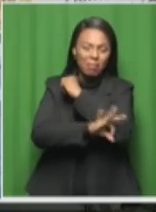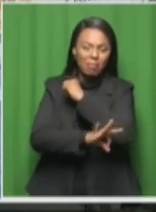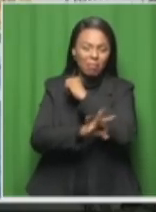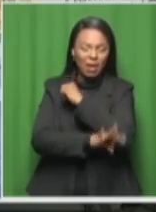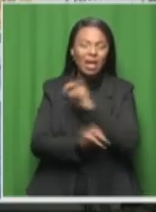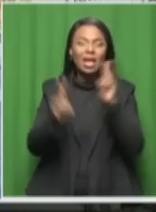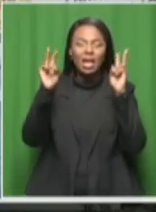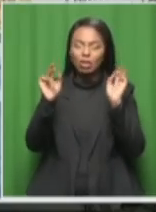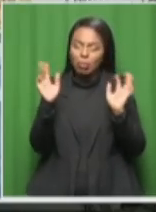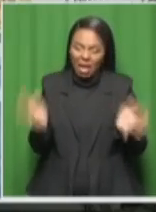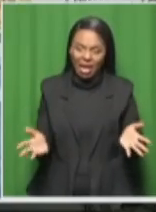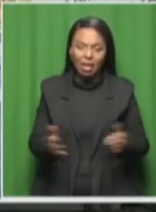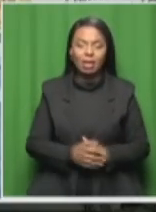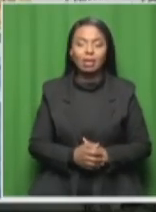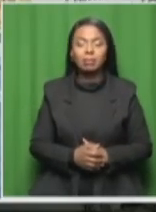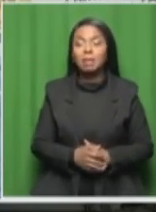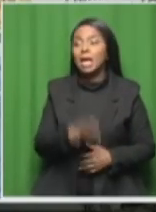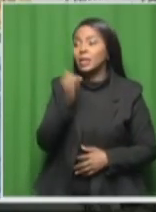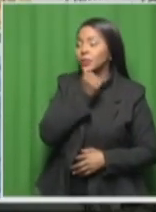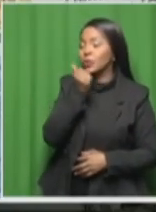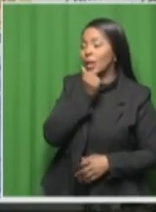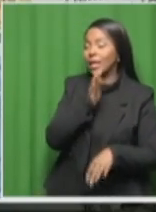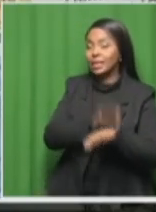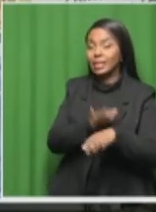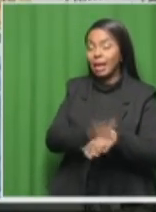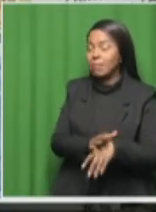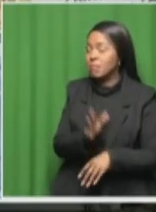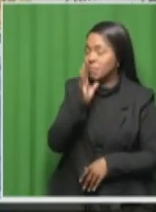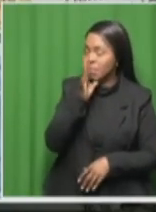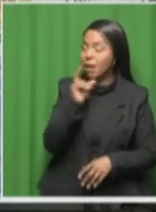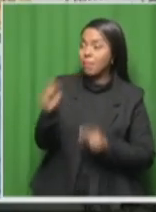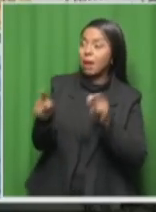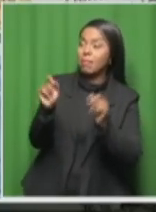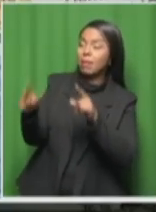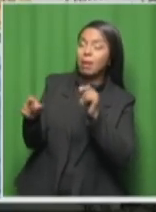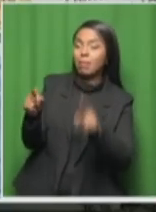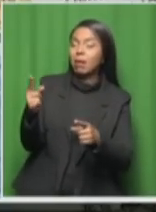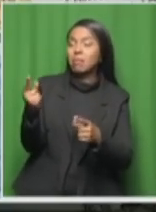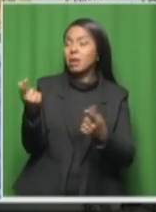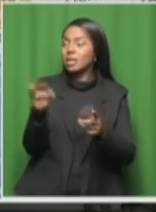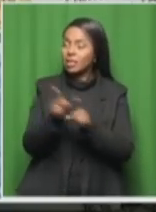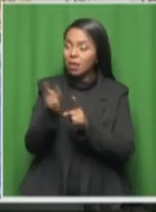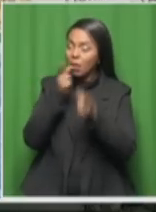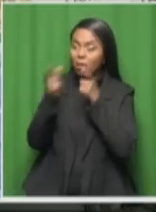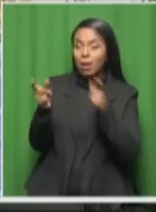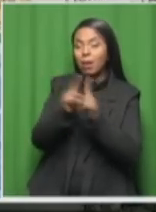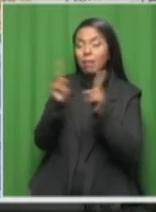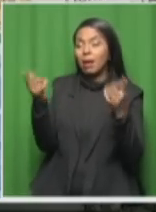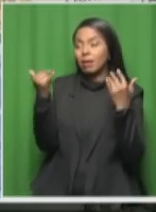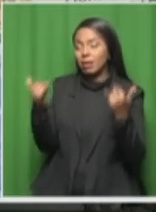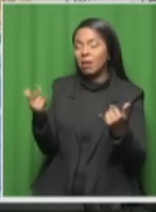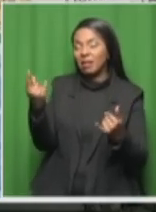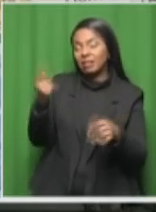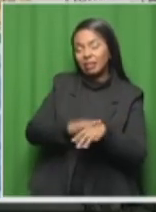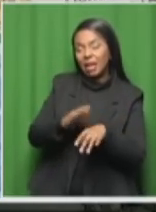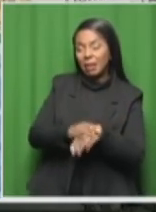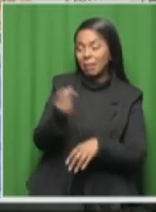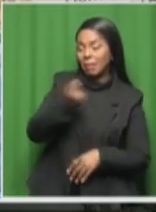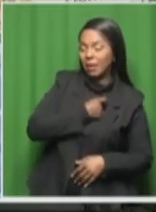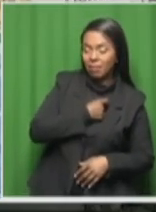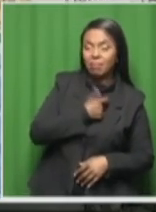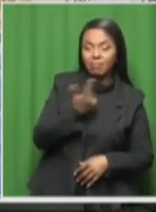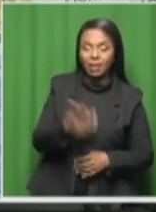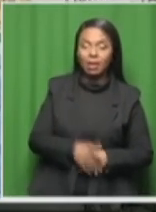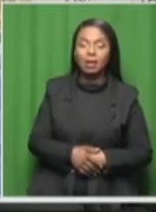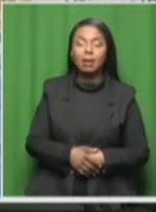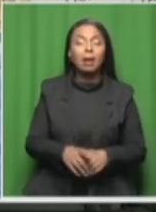remember that, Minister. Minister, we're fast running out of time, so there's quite a bit to look into here, and I'm sure we will unpack it as we go along because it is open for